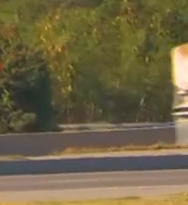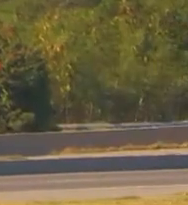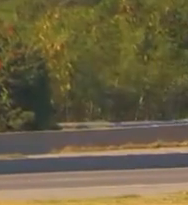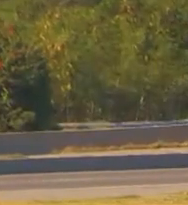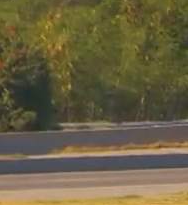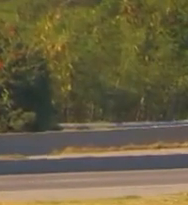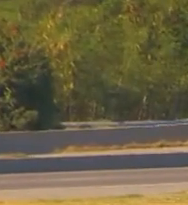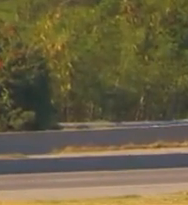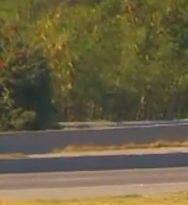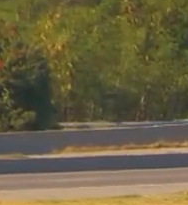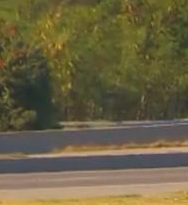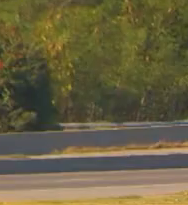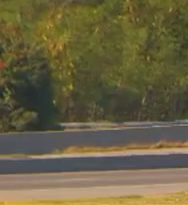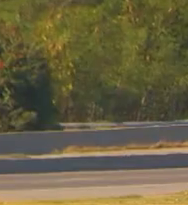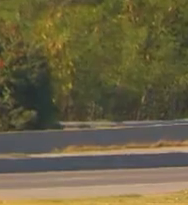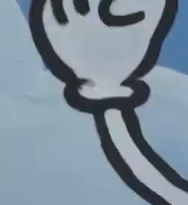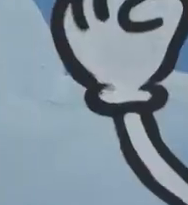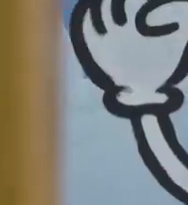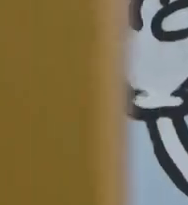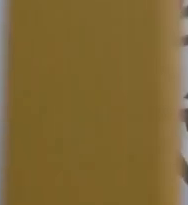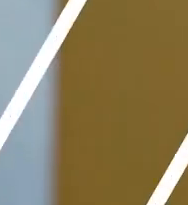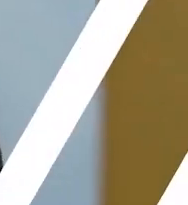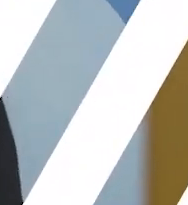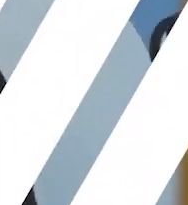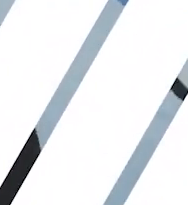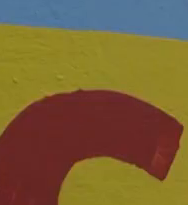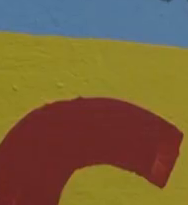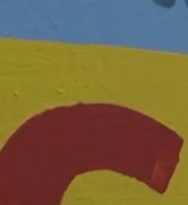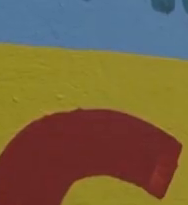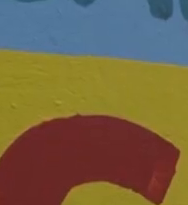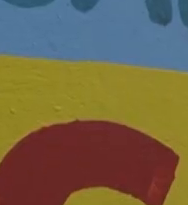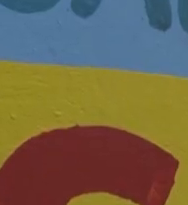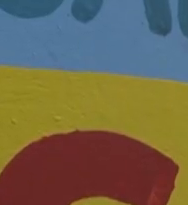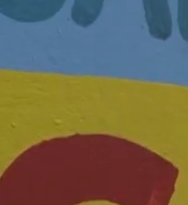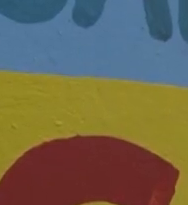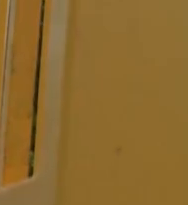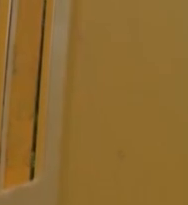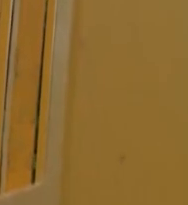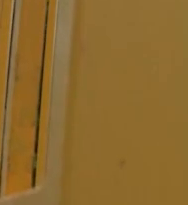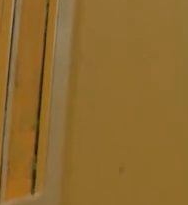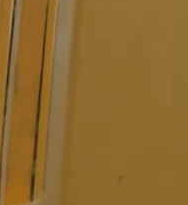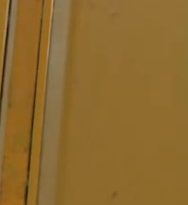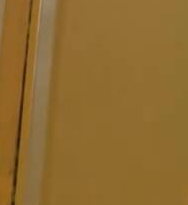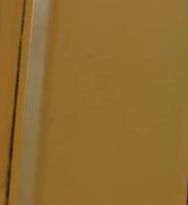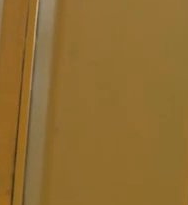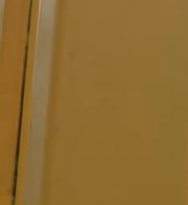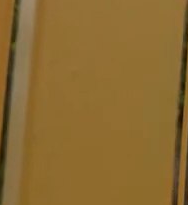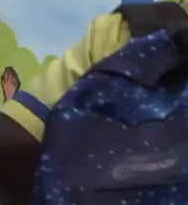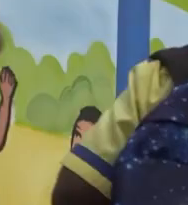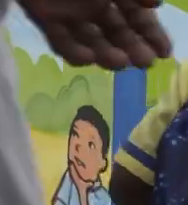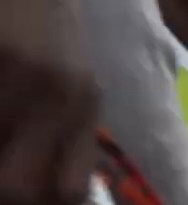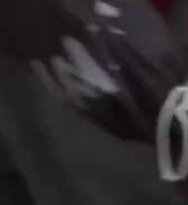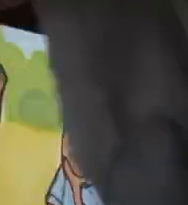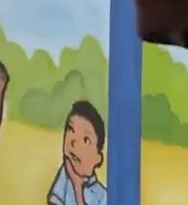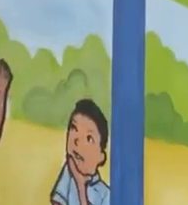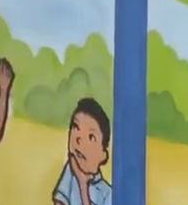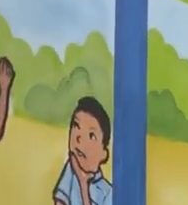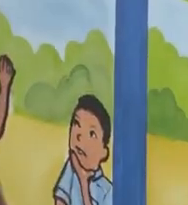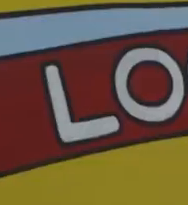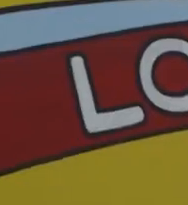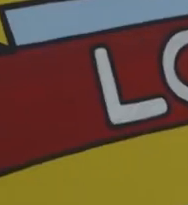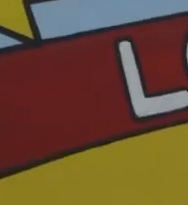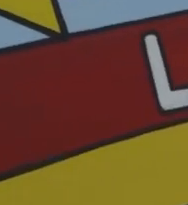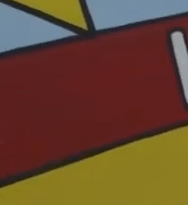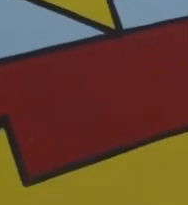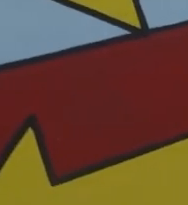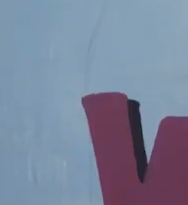crashes in 2021 were children. The Jamaica Social Investment Fund, JSIF, has stepped in with its introduction of the Safe Passage Initiative,